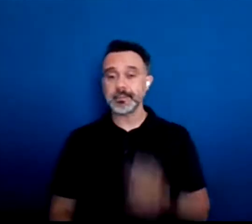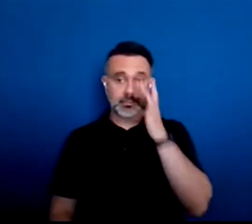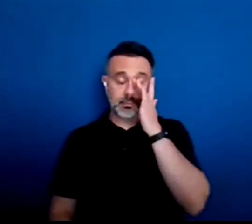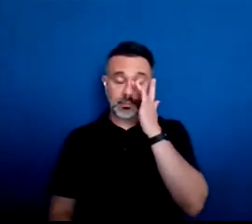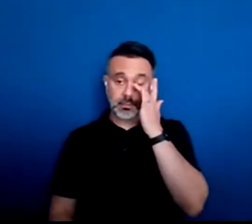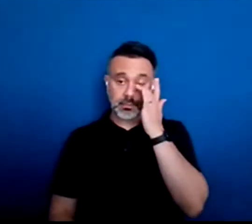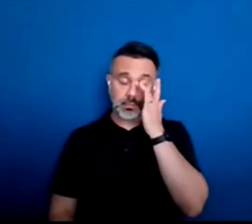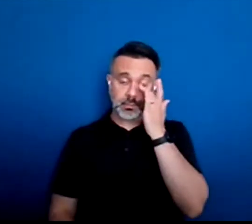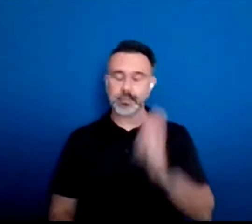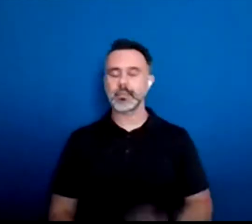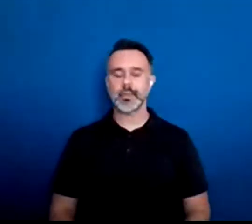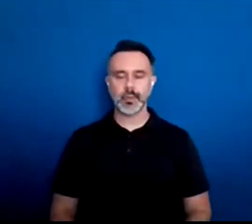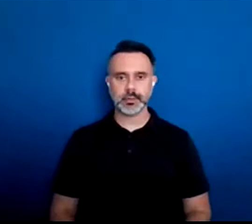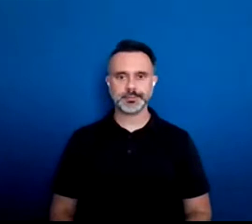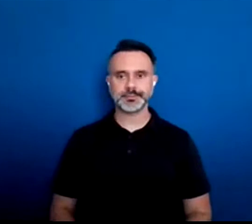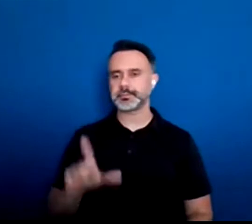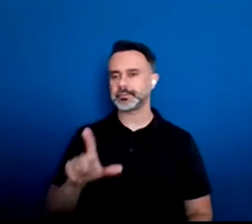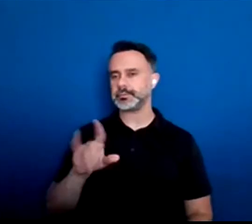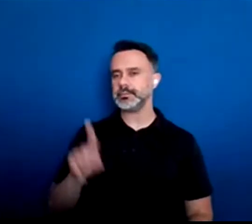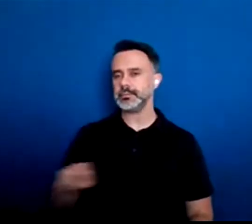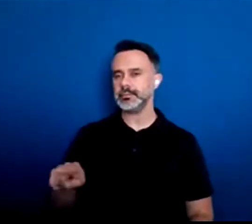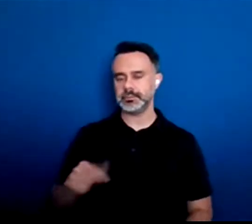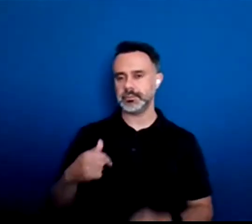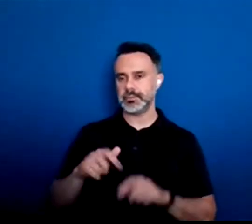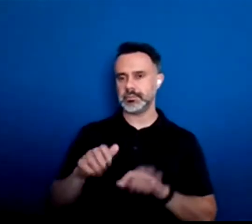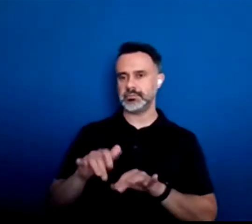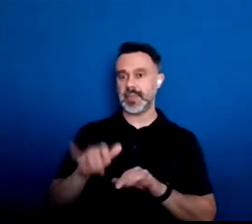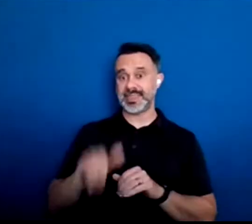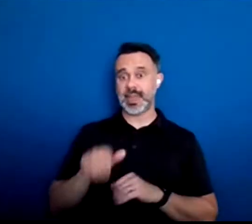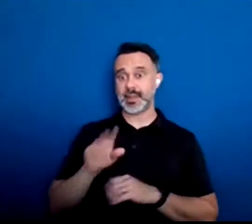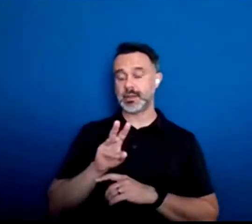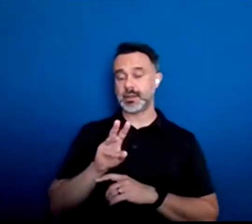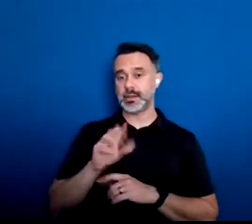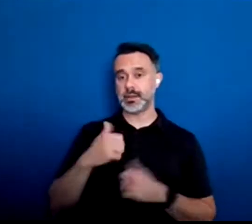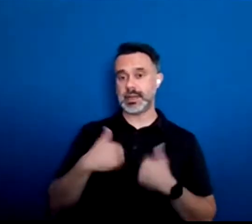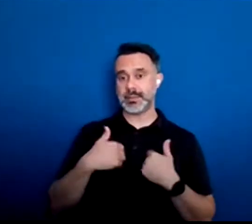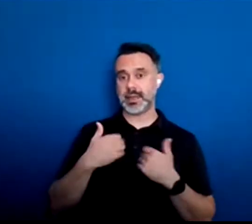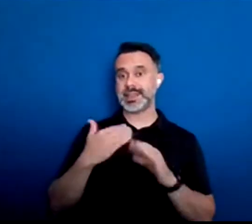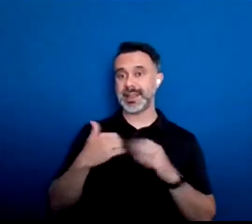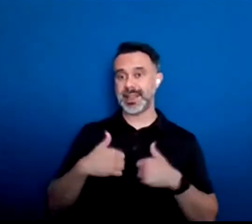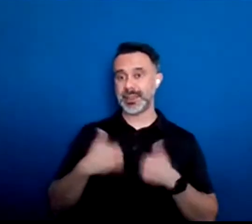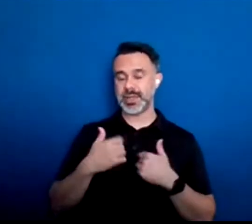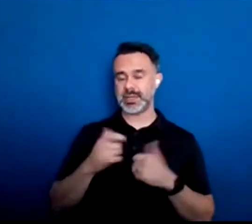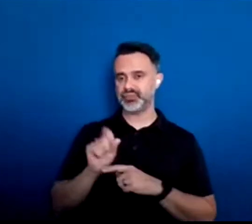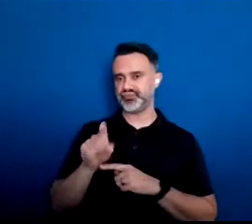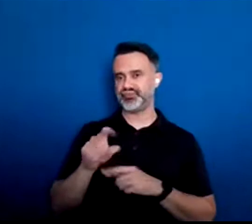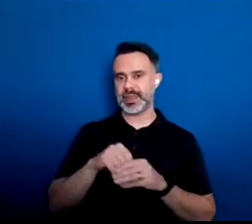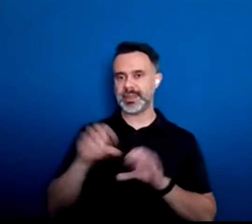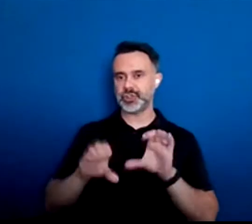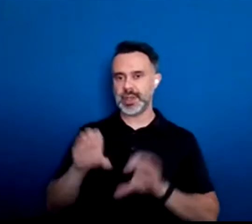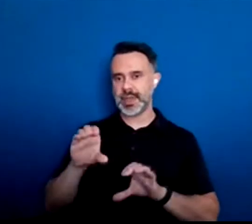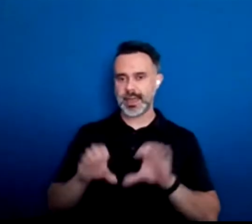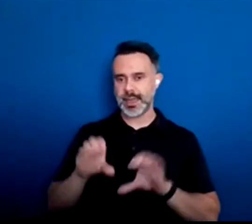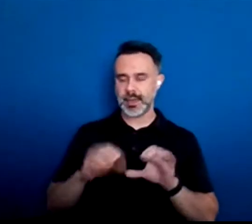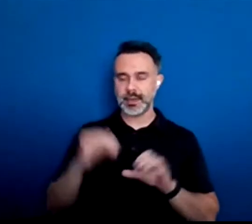Great, and I'm go ahead and I'm putting that email address here in the chat. So for folks who have some of those follow-up